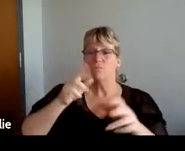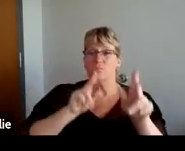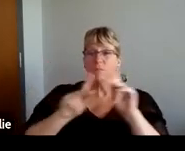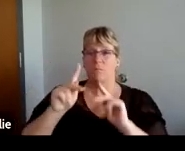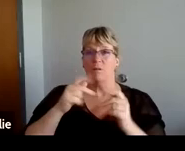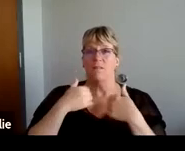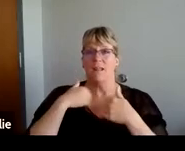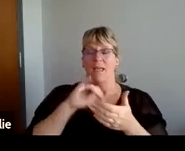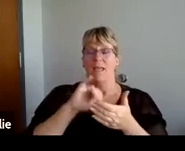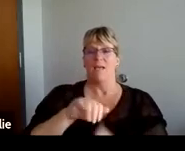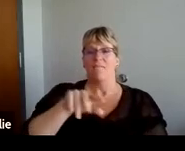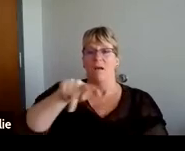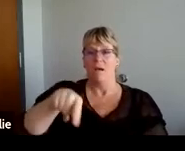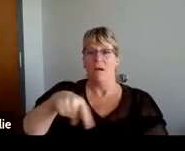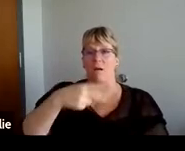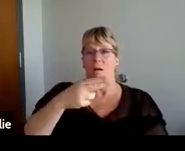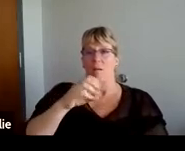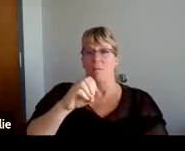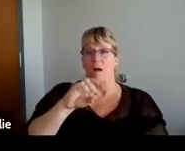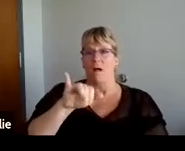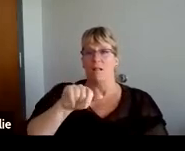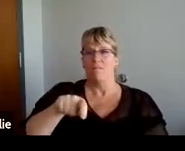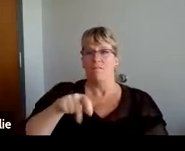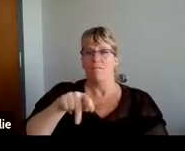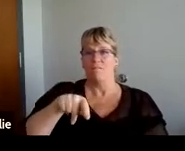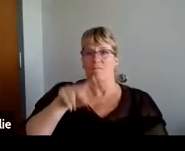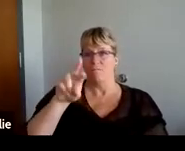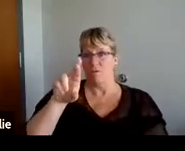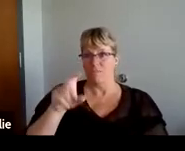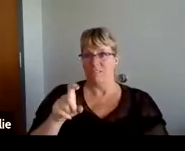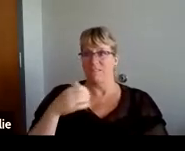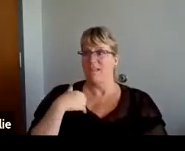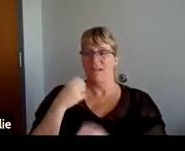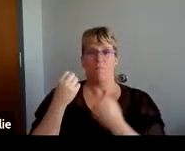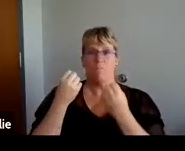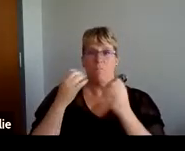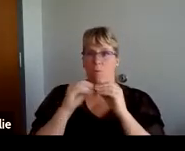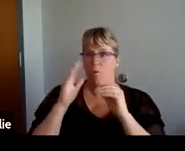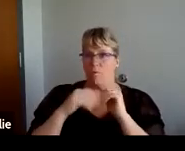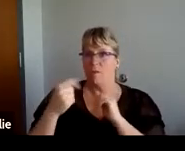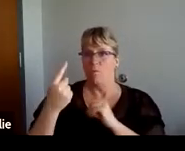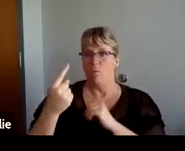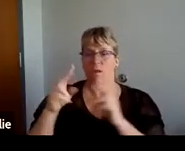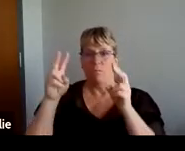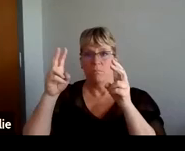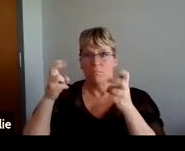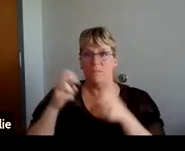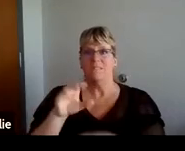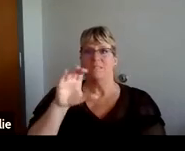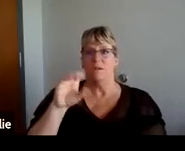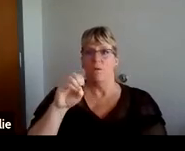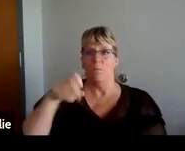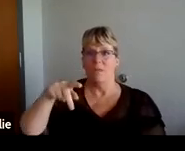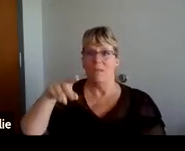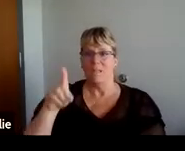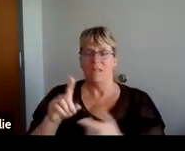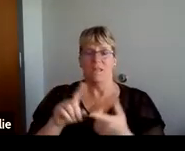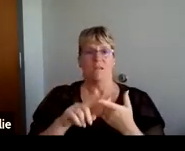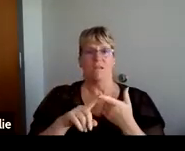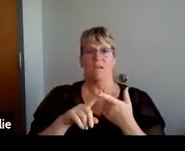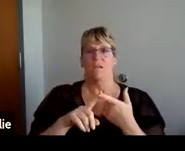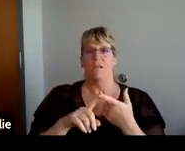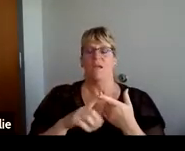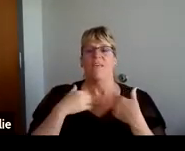have polypharmacy because they have multiple issues. They may have COPD in addition to coronary